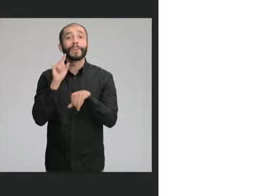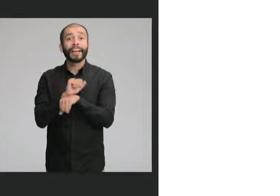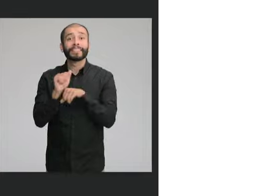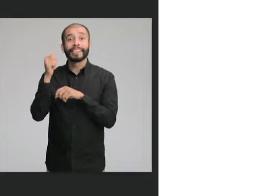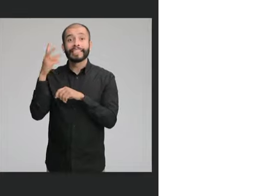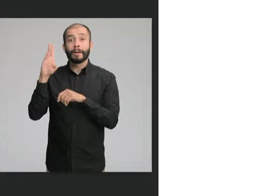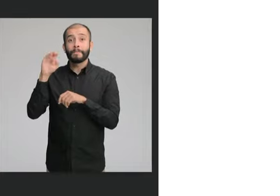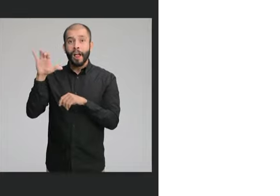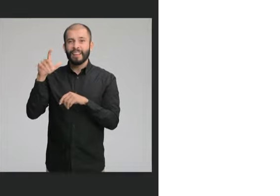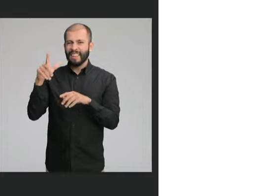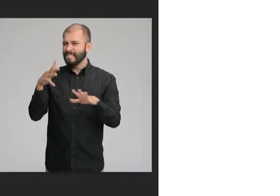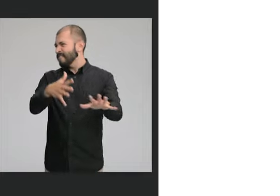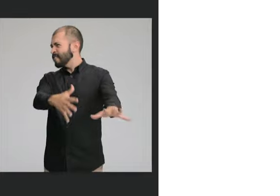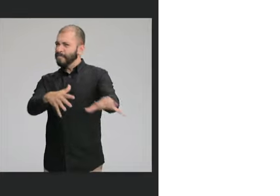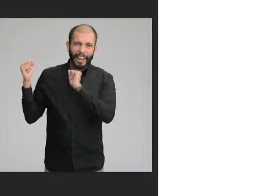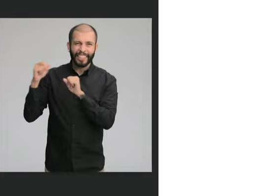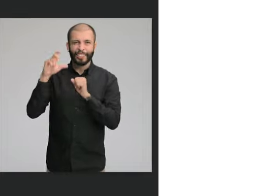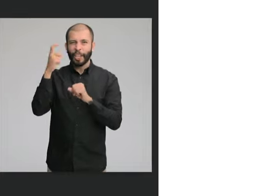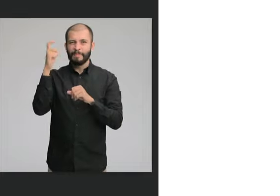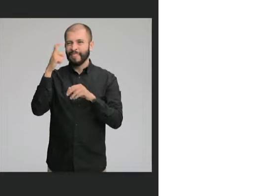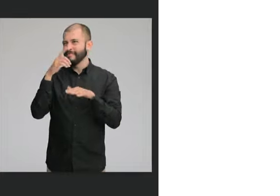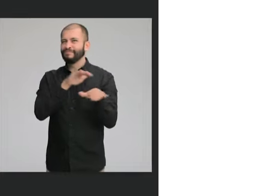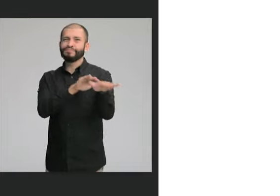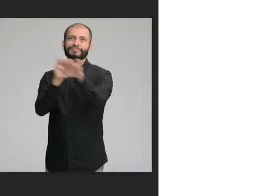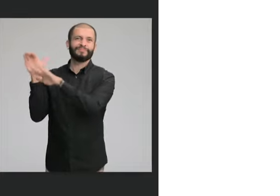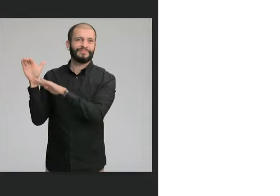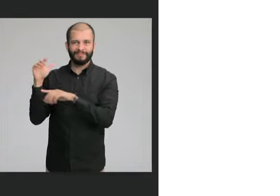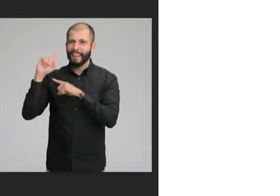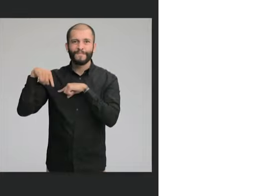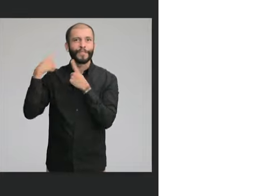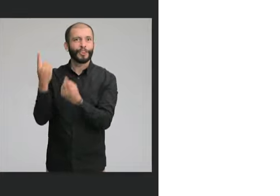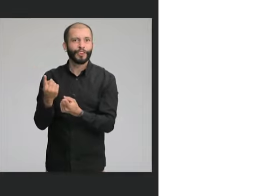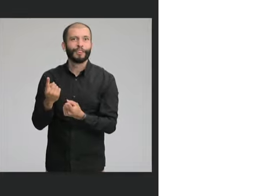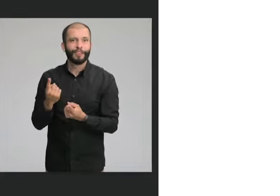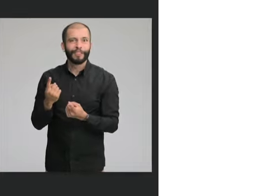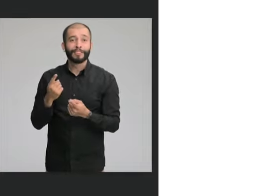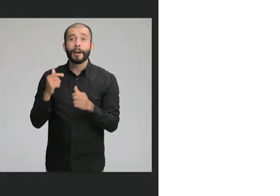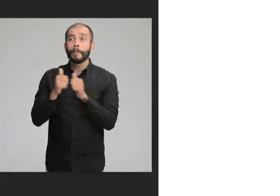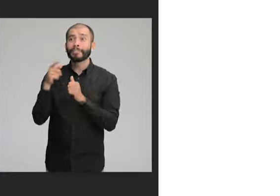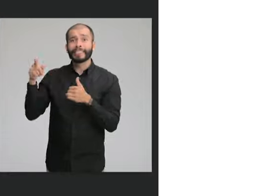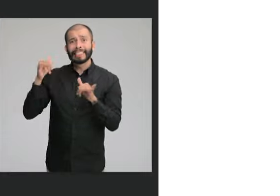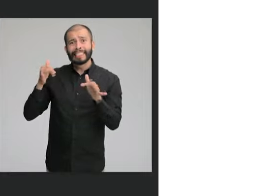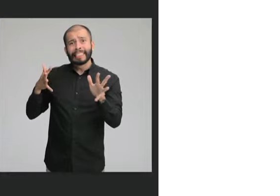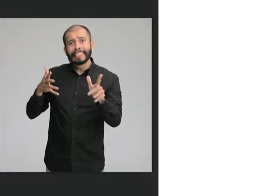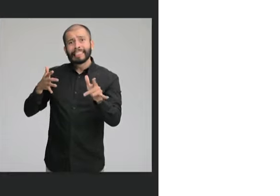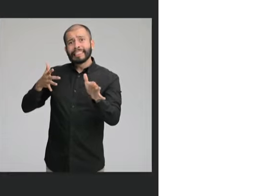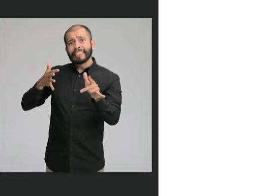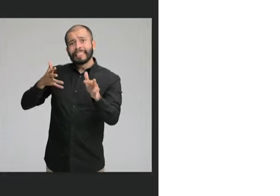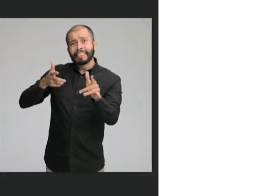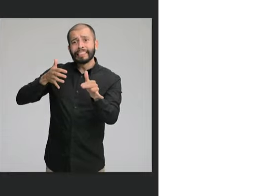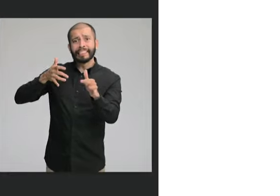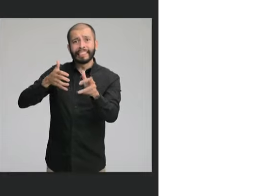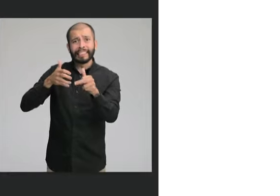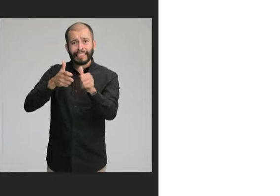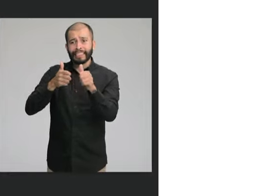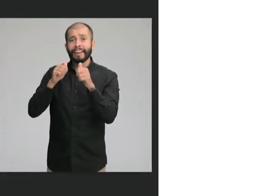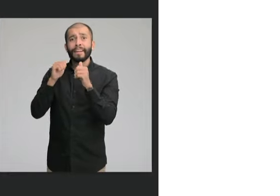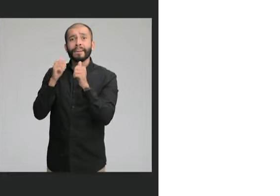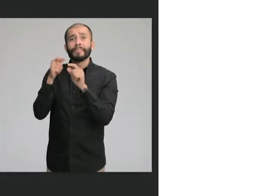A16 Bionic is the fastest chip ever in a smartphone. That's cool. The competition is still working to catch up with the performance of